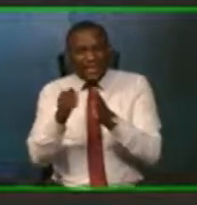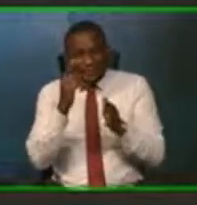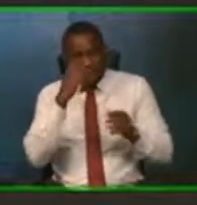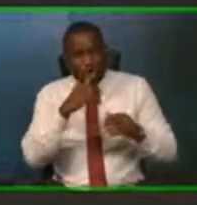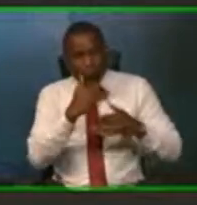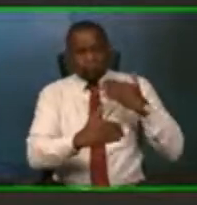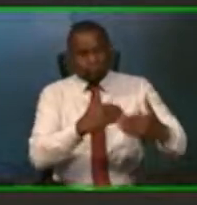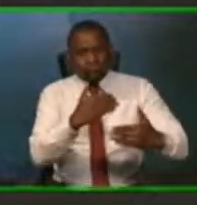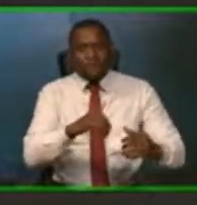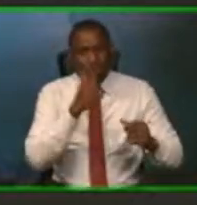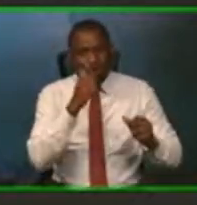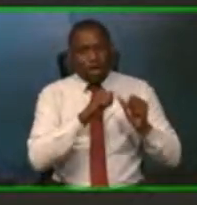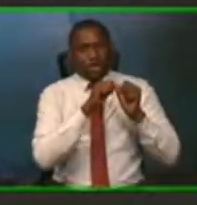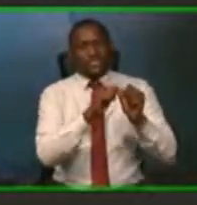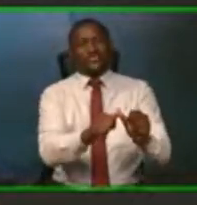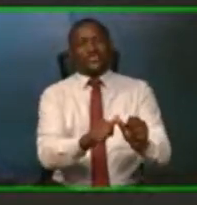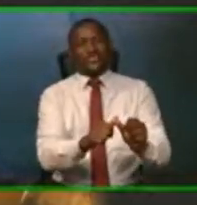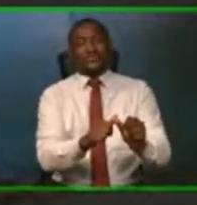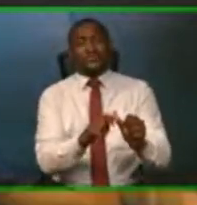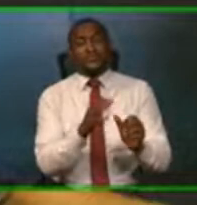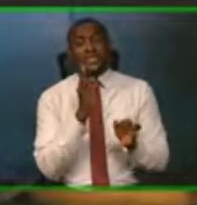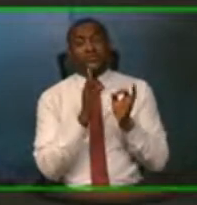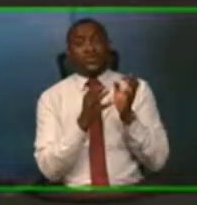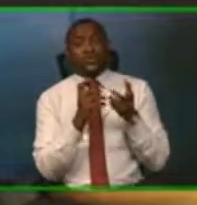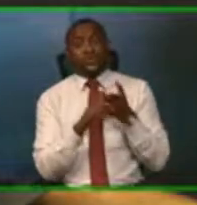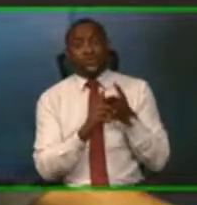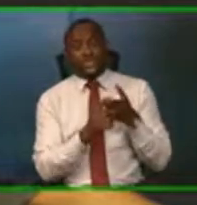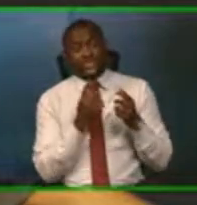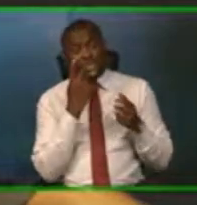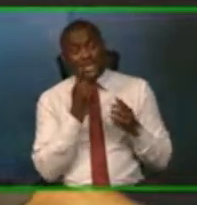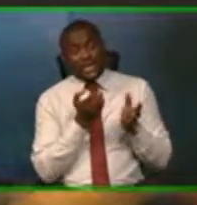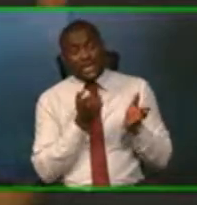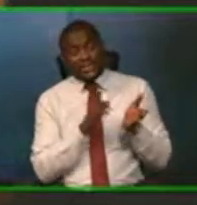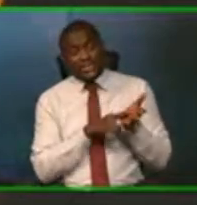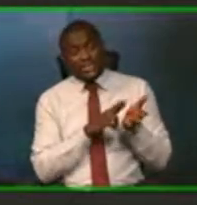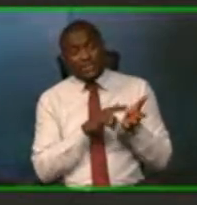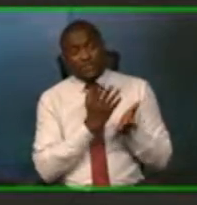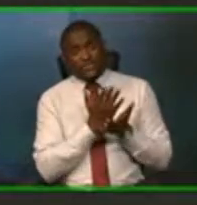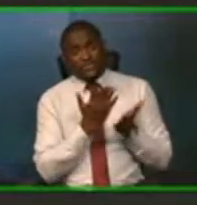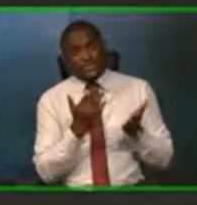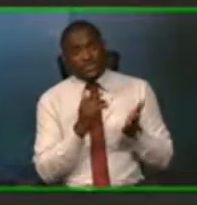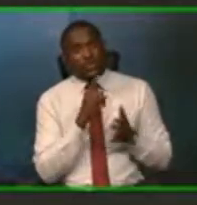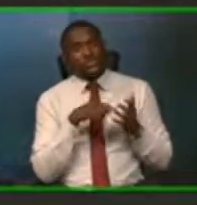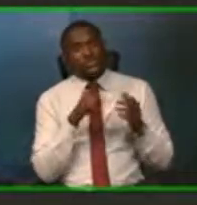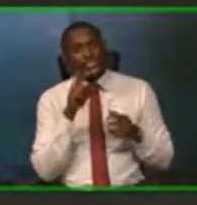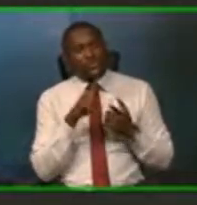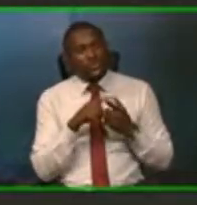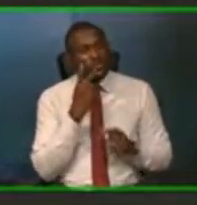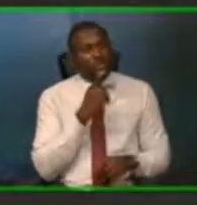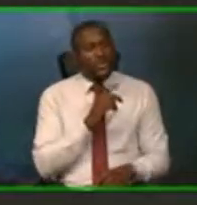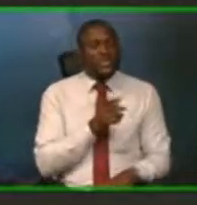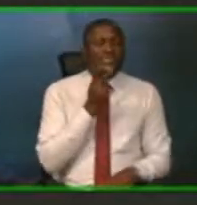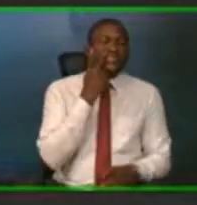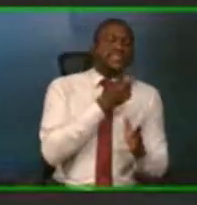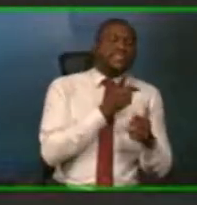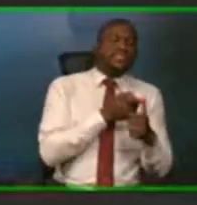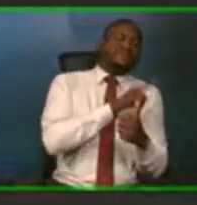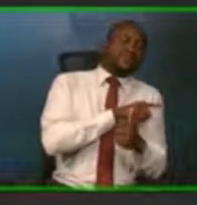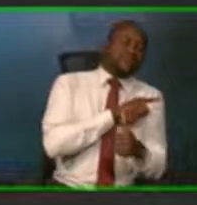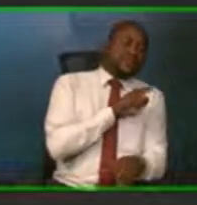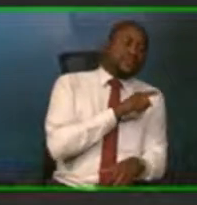wanted to see a repetition of certain things, all you needed to do was to capture the